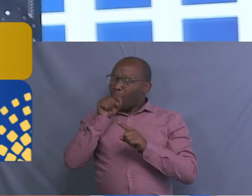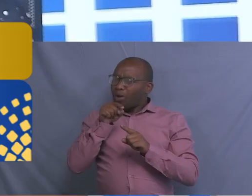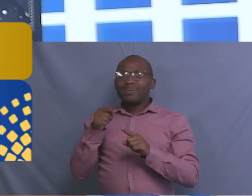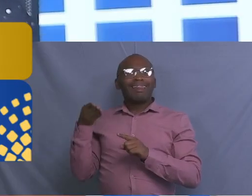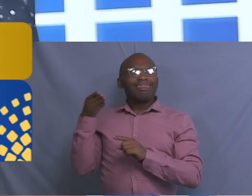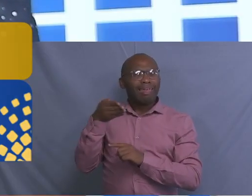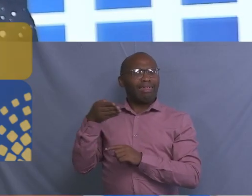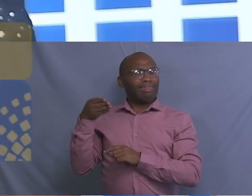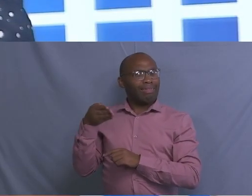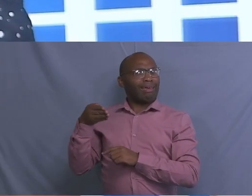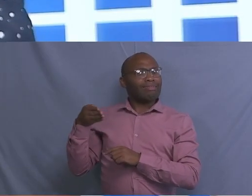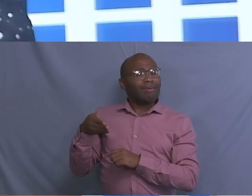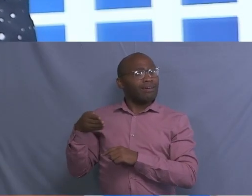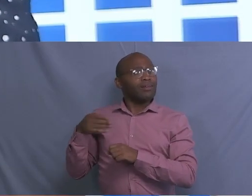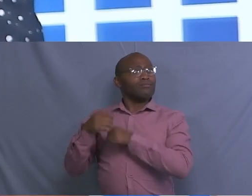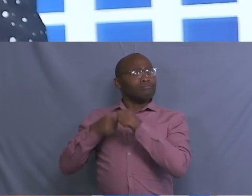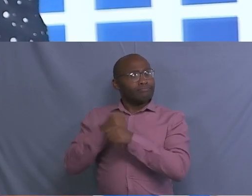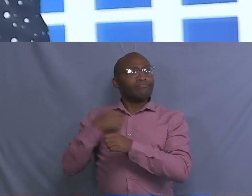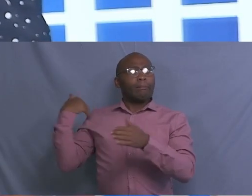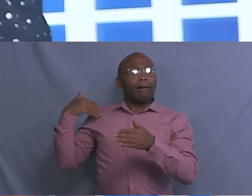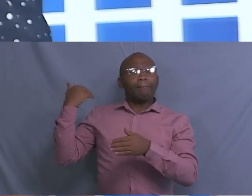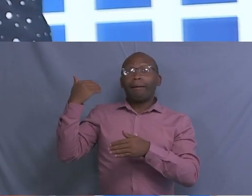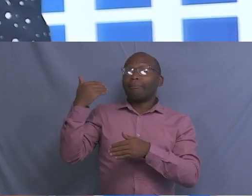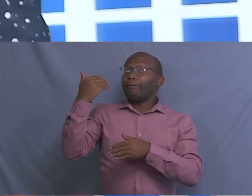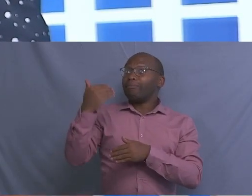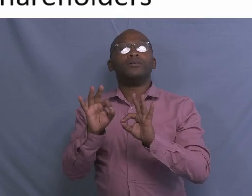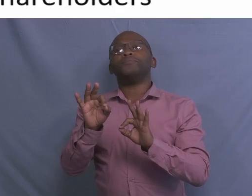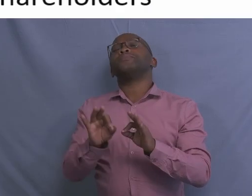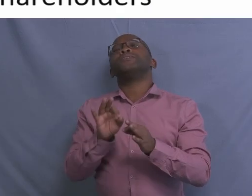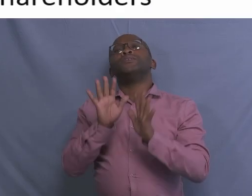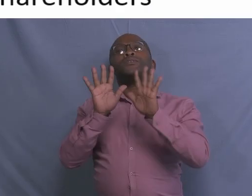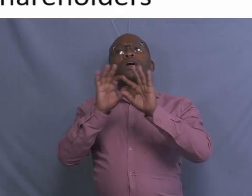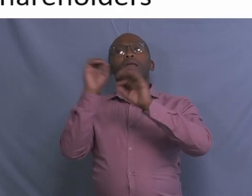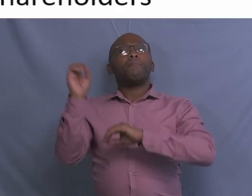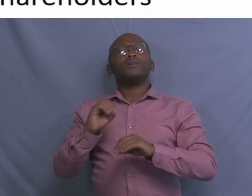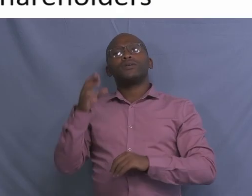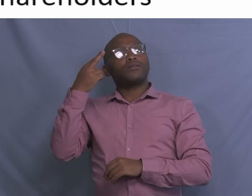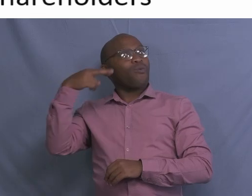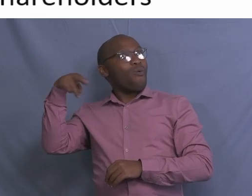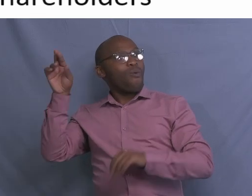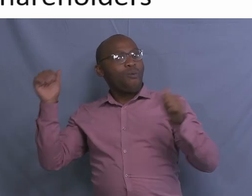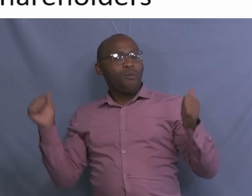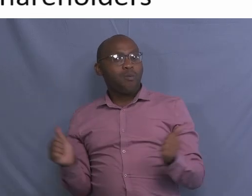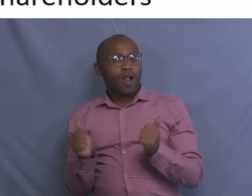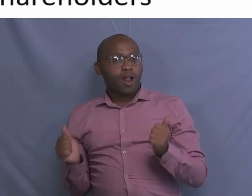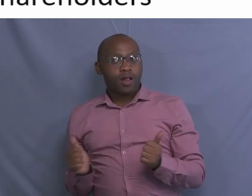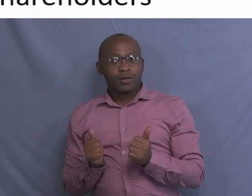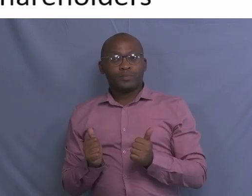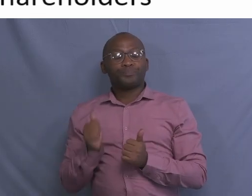question 4, it's about 15 marks of your paper 1 exam. The focus of this topic is on the